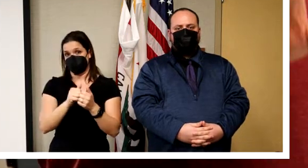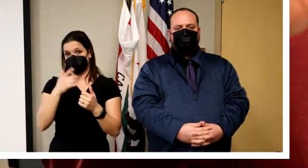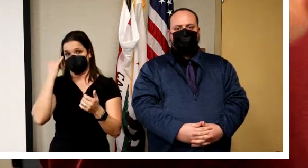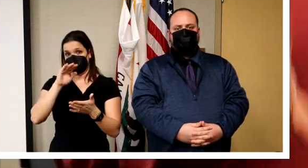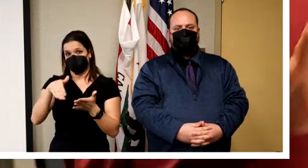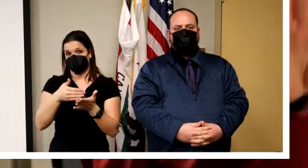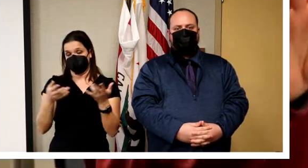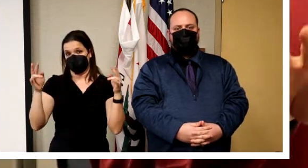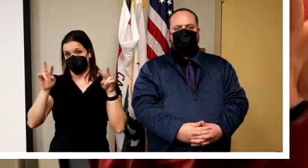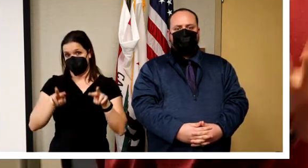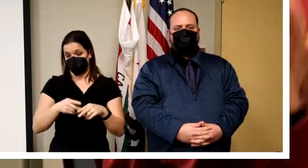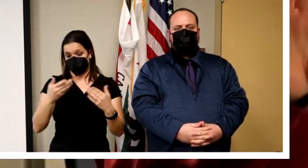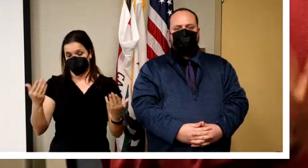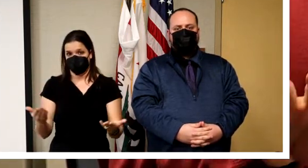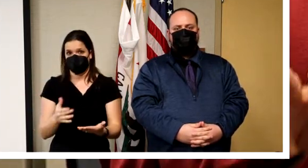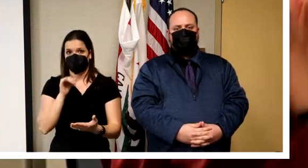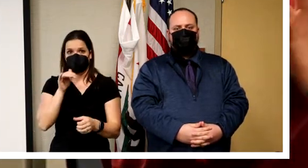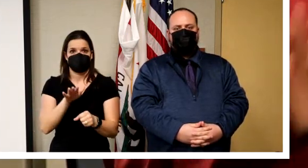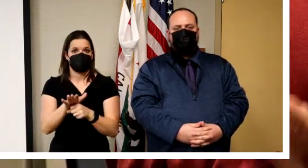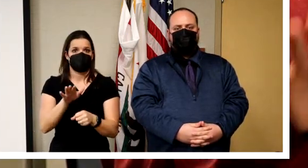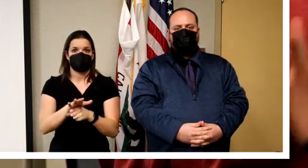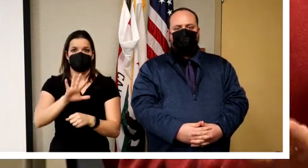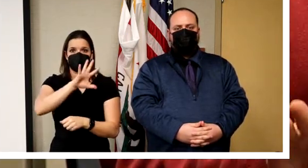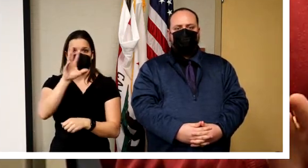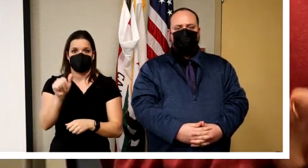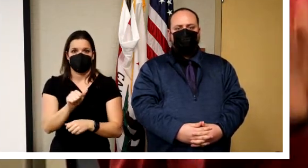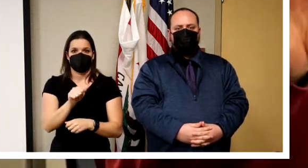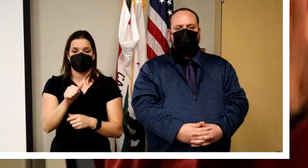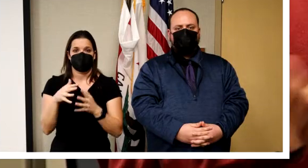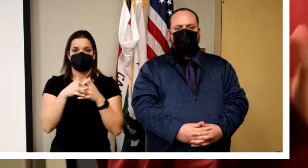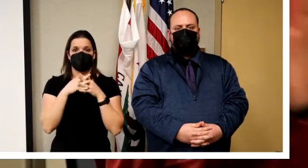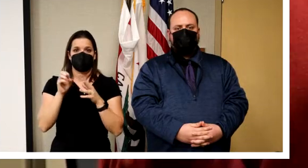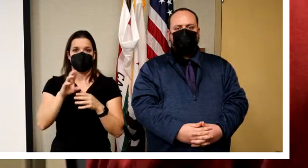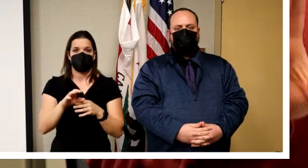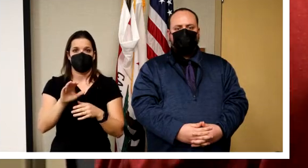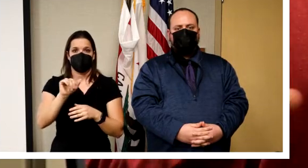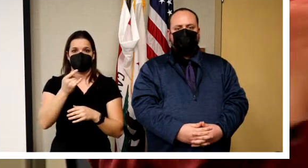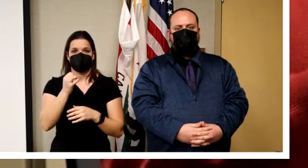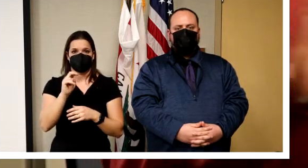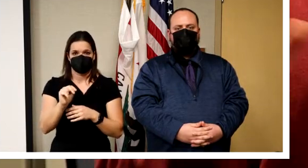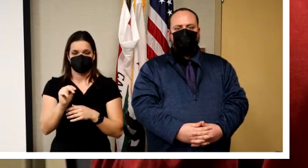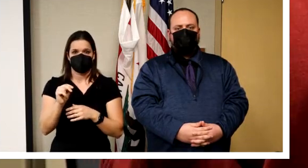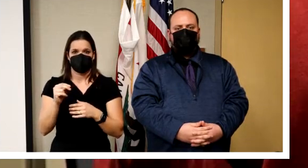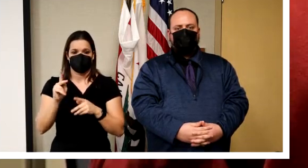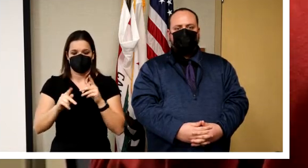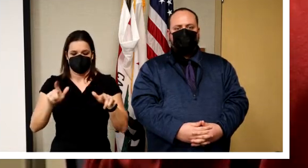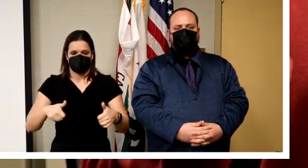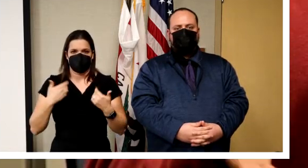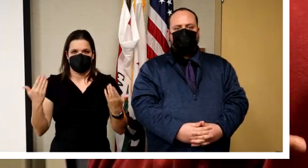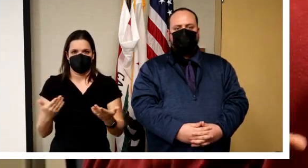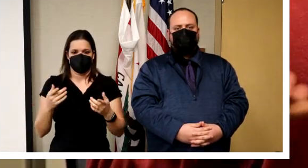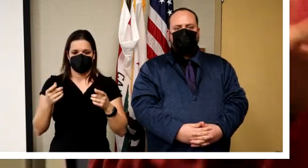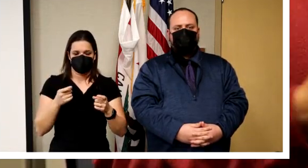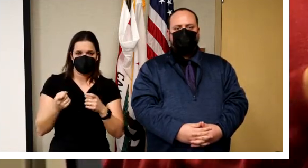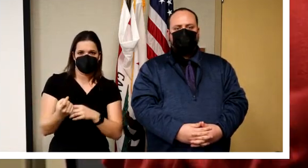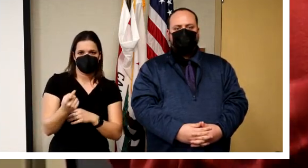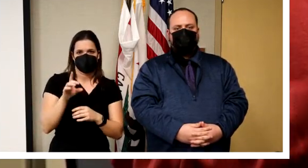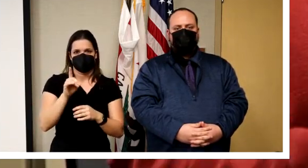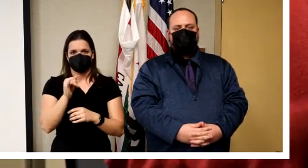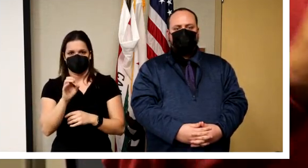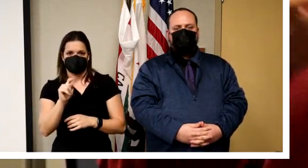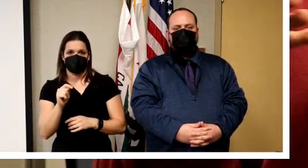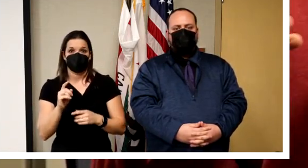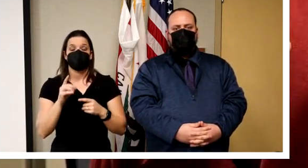Valley, there's not enough African Americans or Asian residents to control any sort of district. And so oftentimes when I'm talking